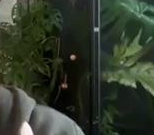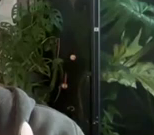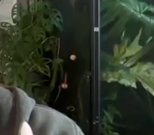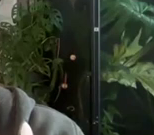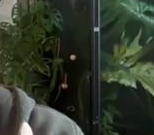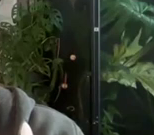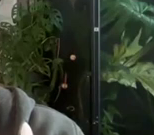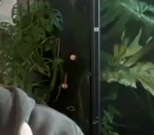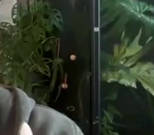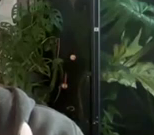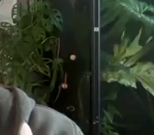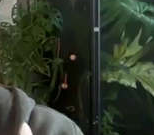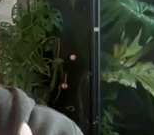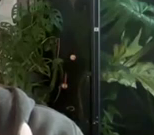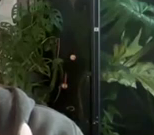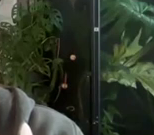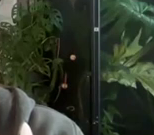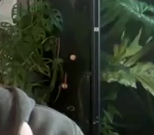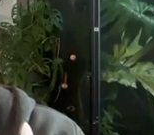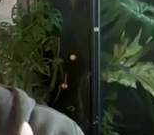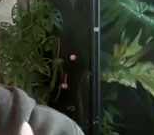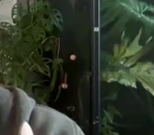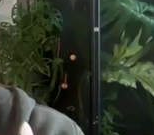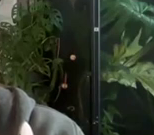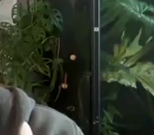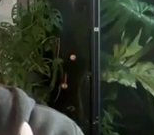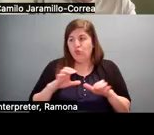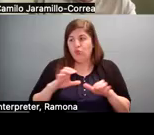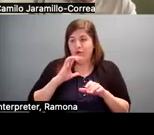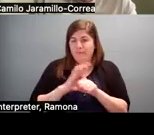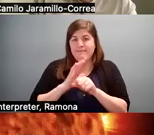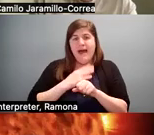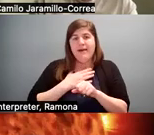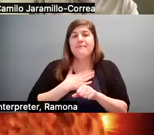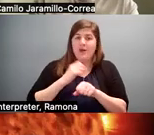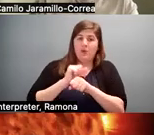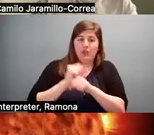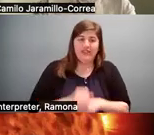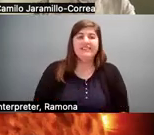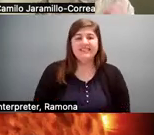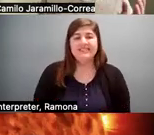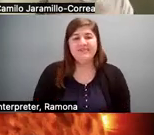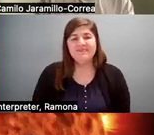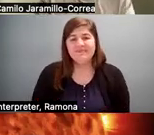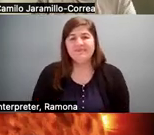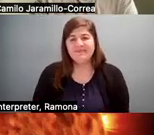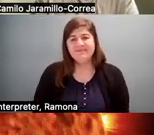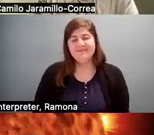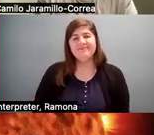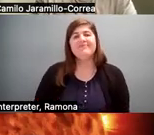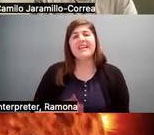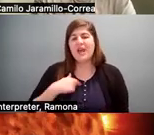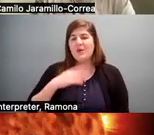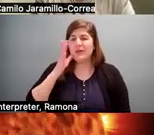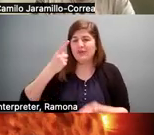about things related to what I've learned, what I've been doing, what I do for my work. So as Sarah was saying, I'll be